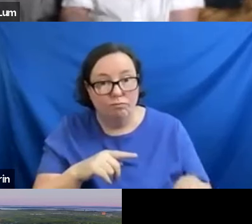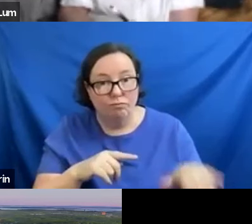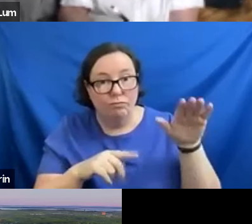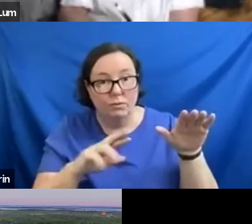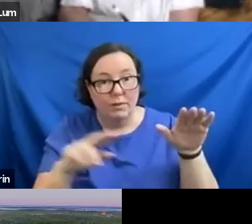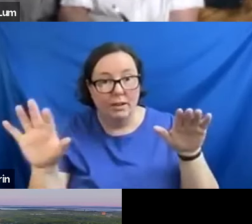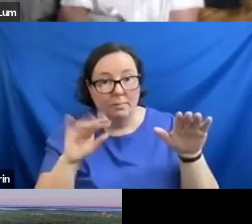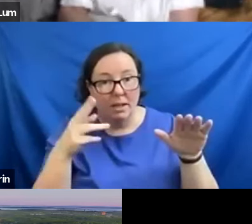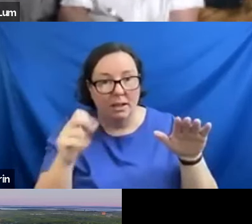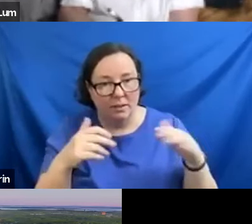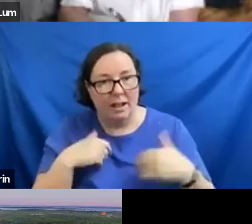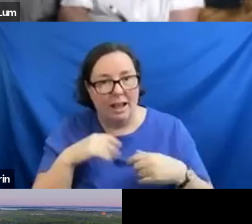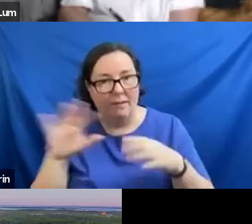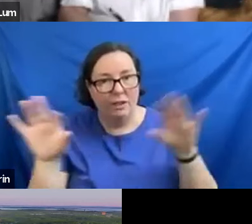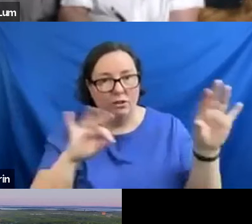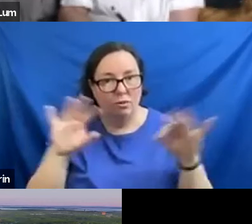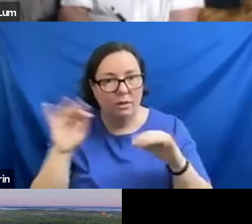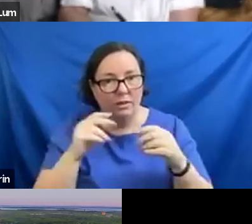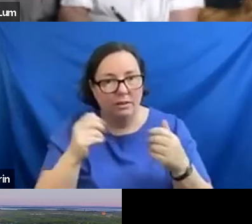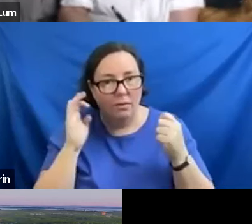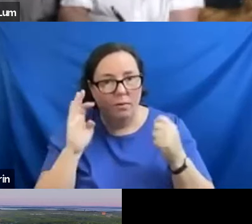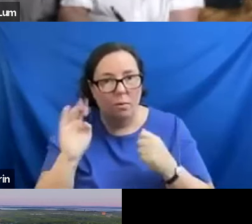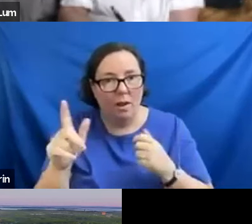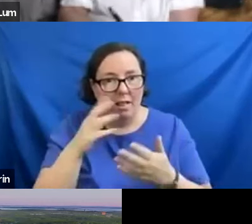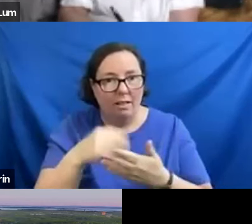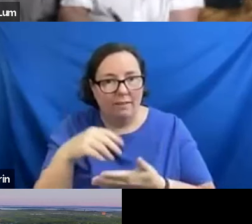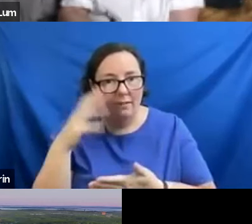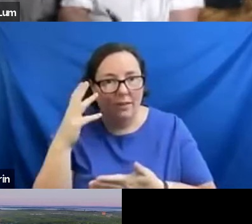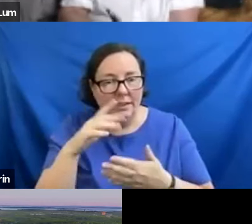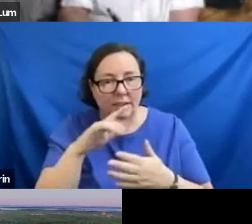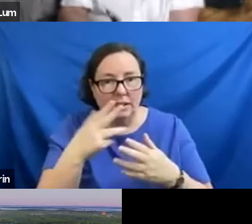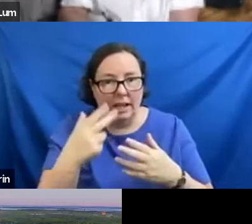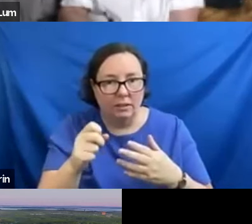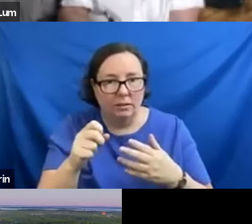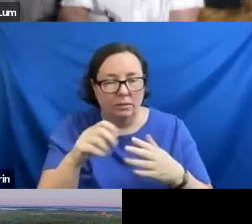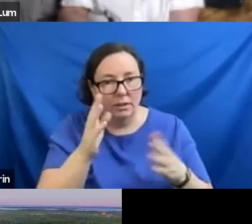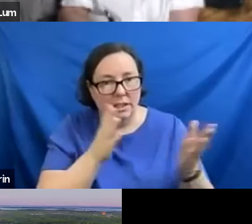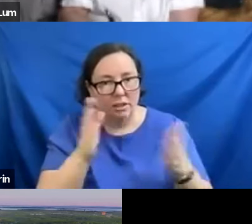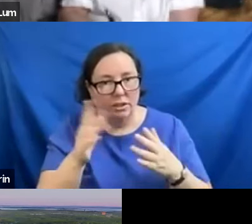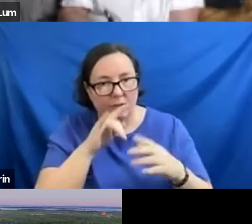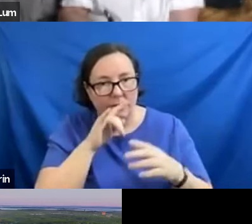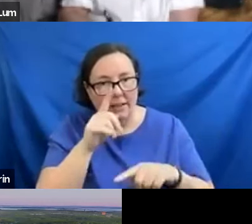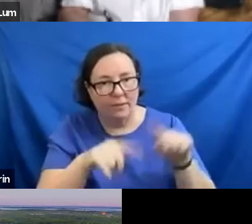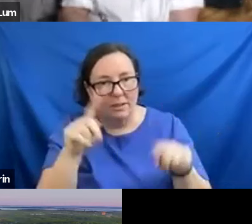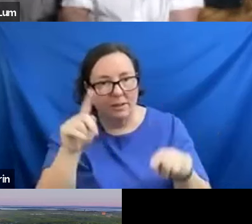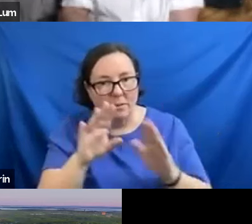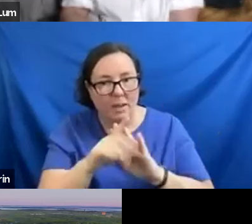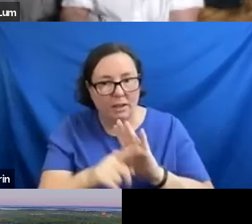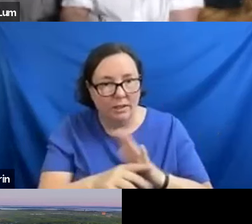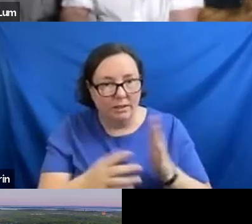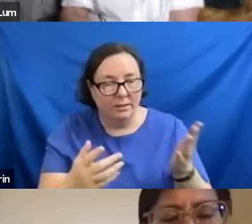well-funded, well-resourced high schools that serve a wide variety of kids from different backgrounds, really well, that he'll be able to go to